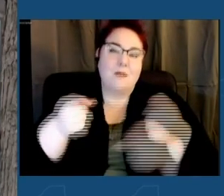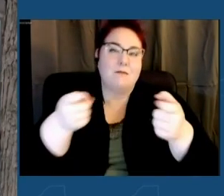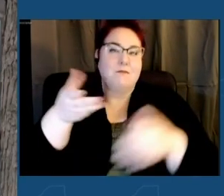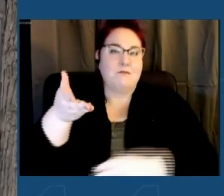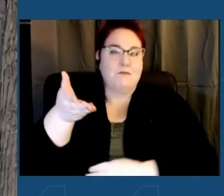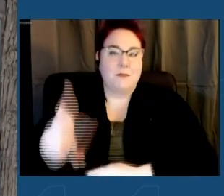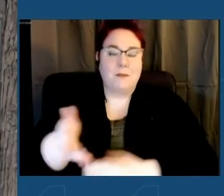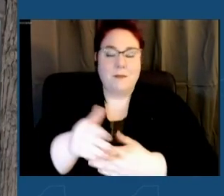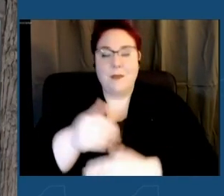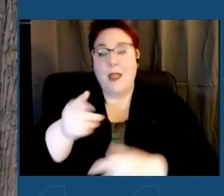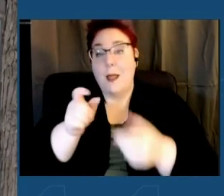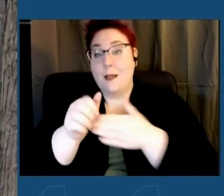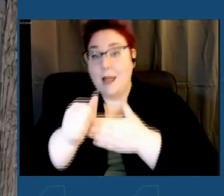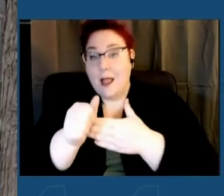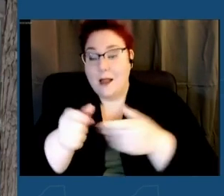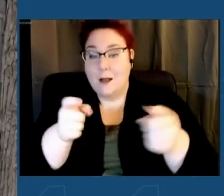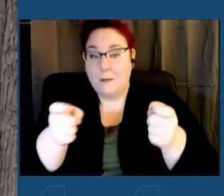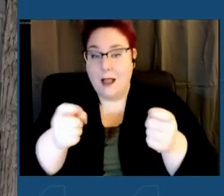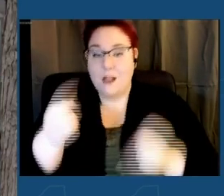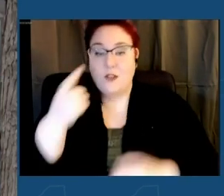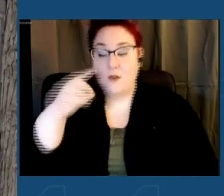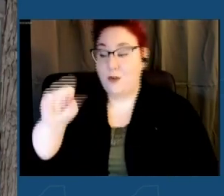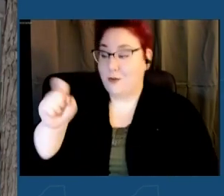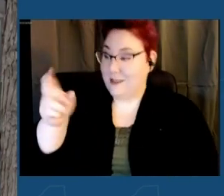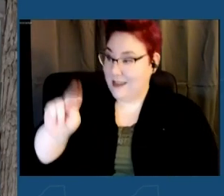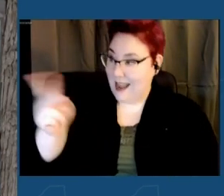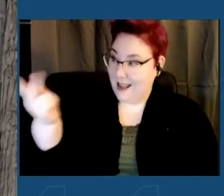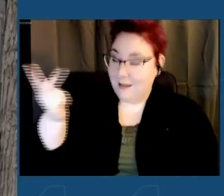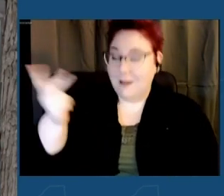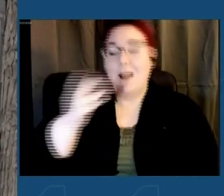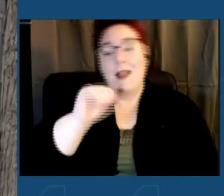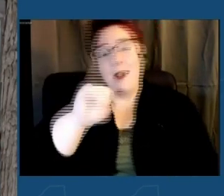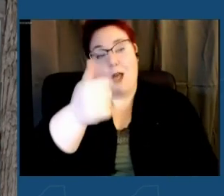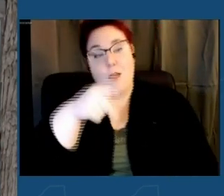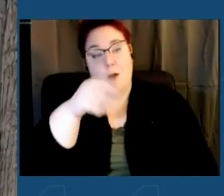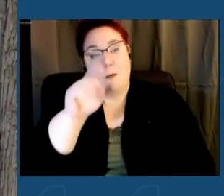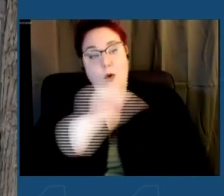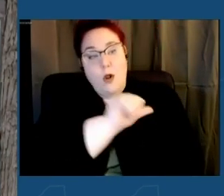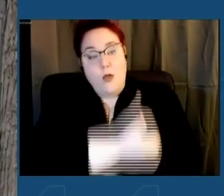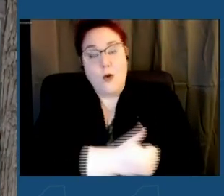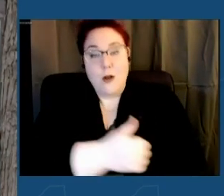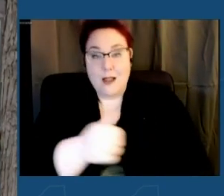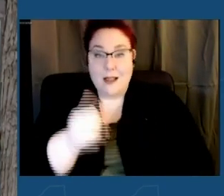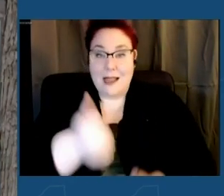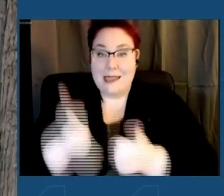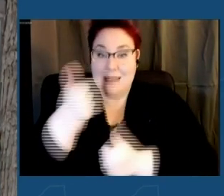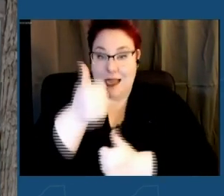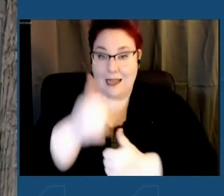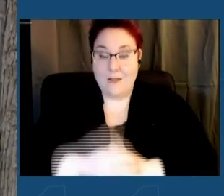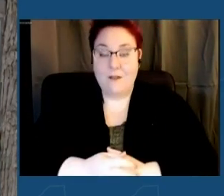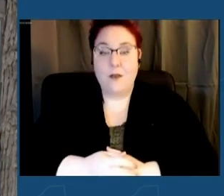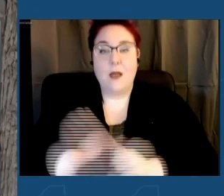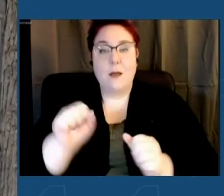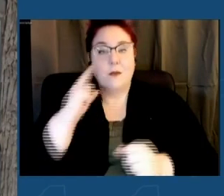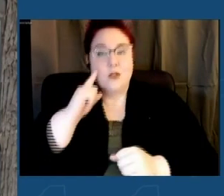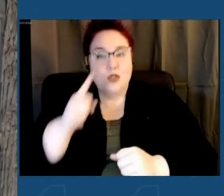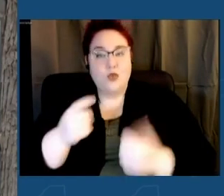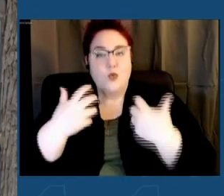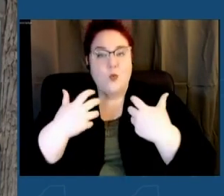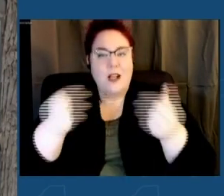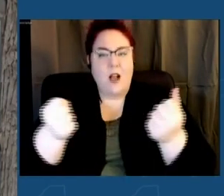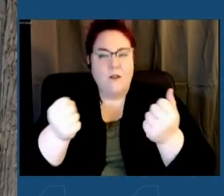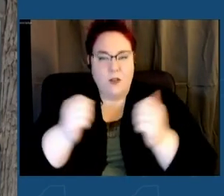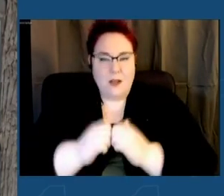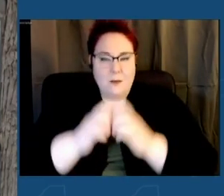managed, along with Stan and the other Port Authority executives, the recovery, rebuilding, and installation of the new